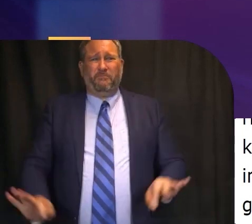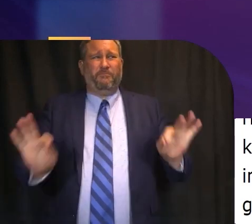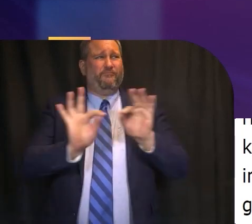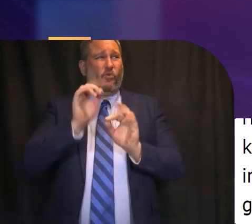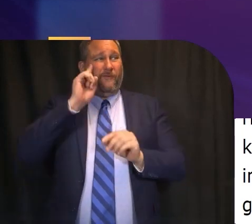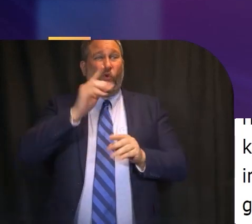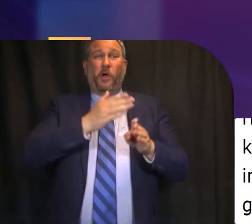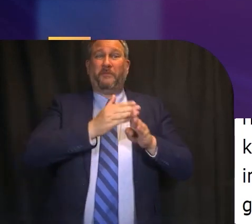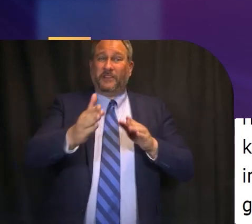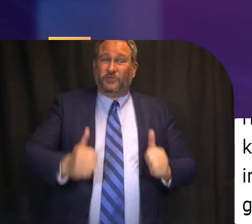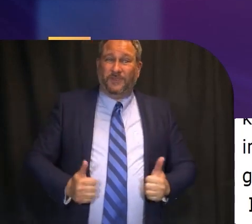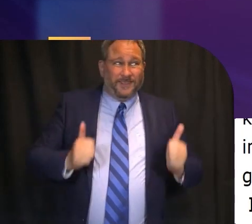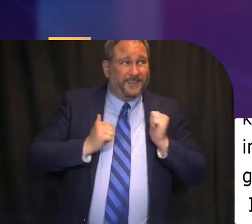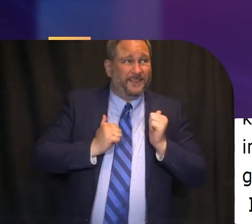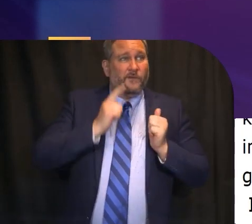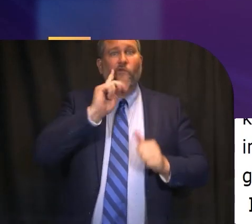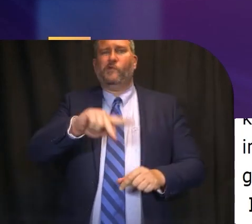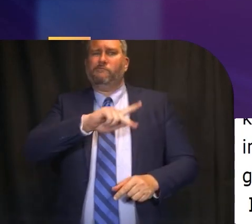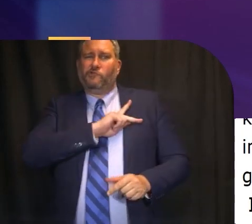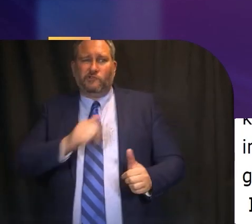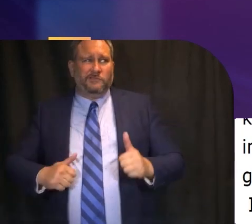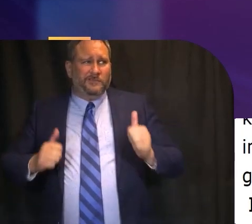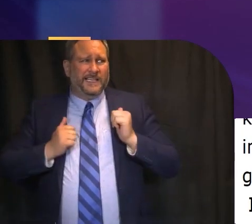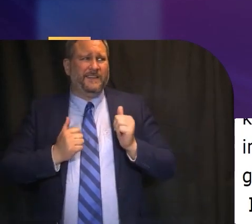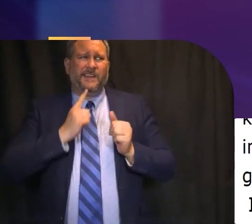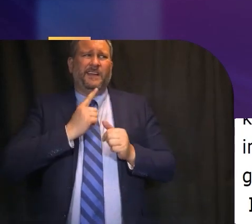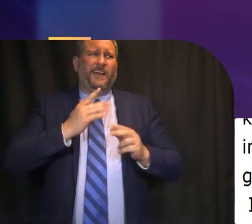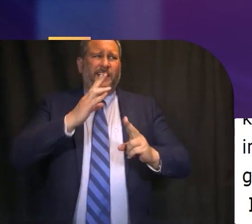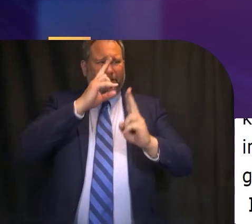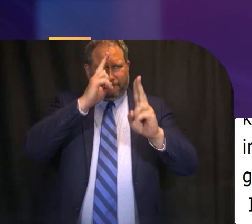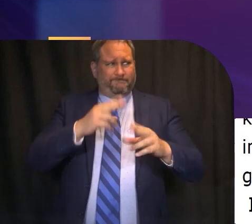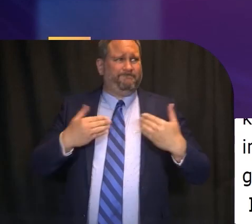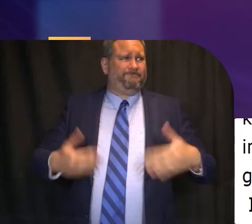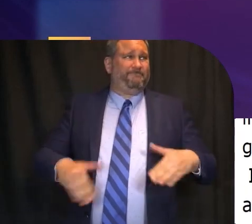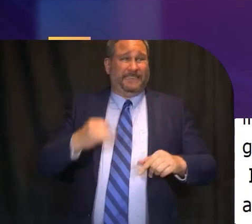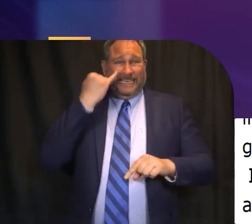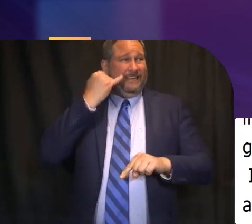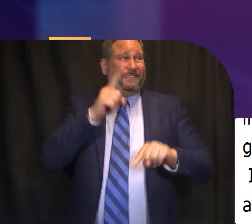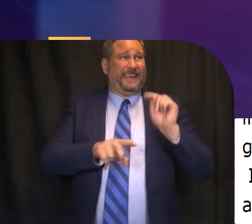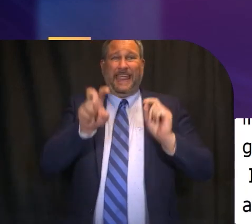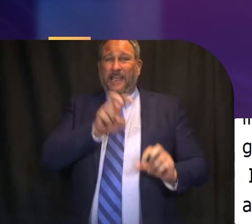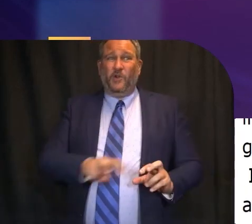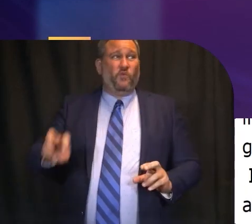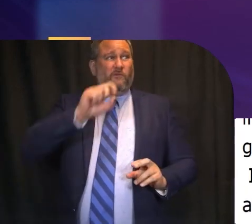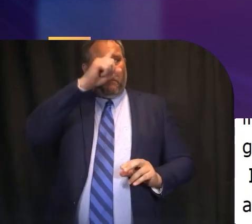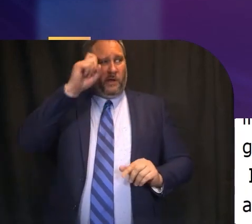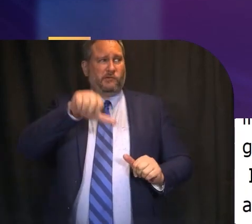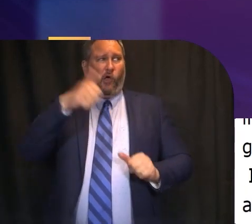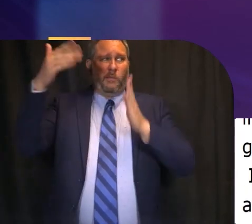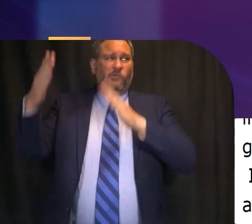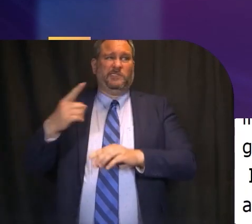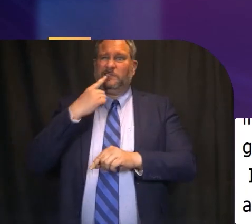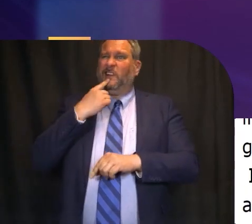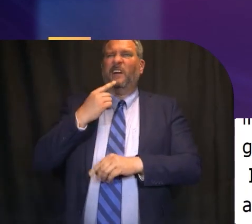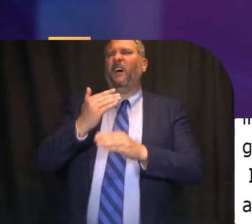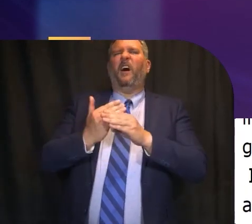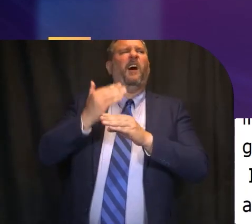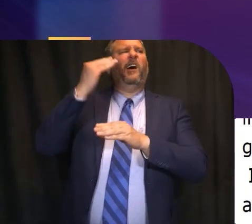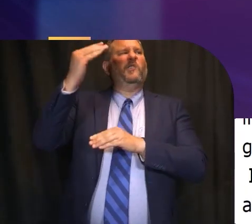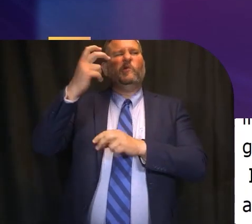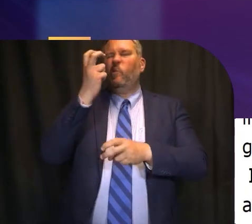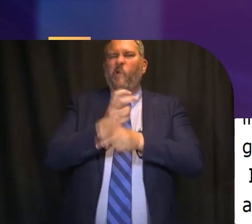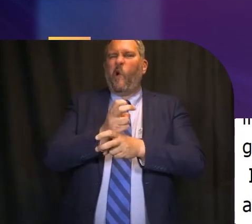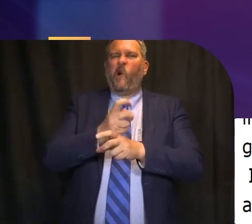travel solely because somebody else has decided it's too hard to accommodate you, then your world effectively shrinks. It's not